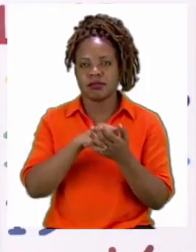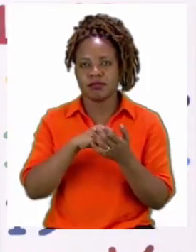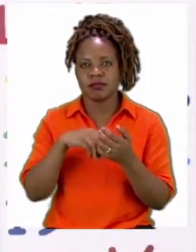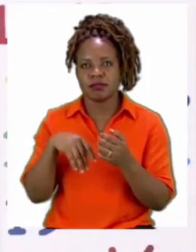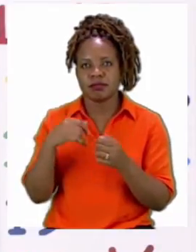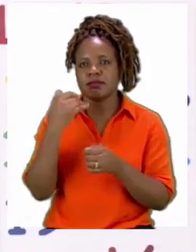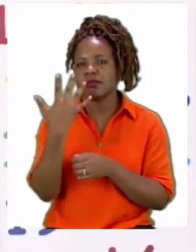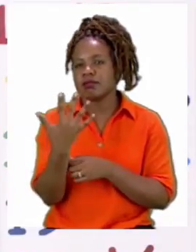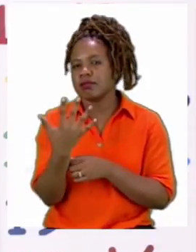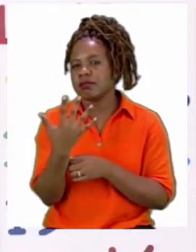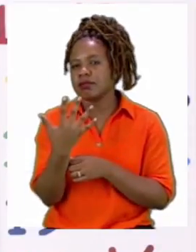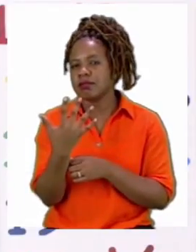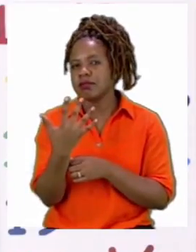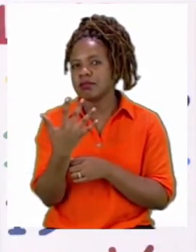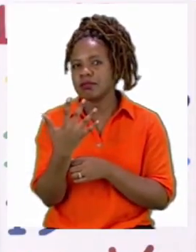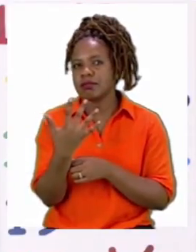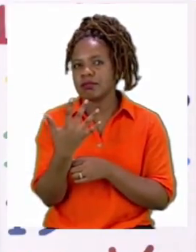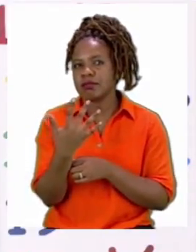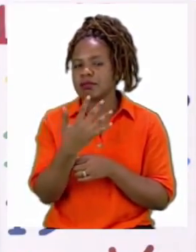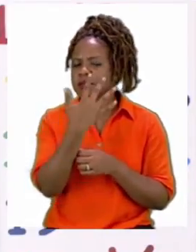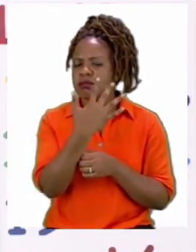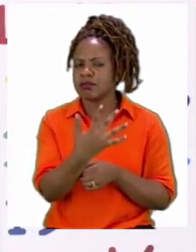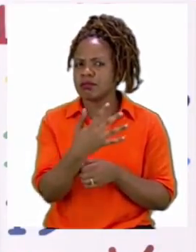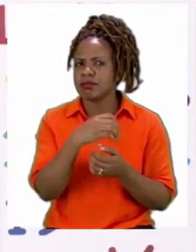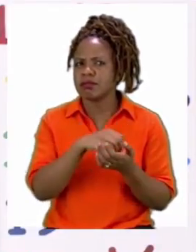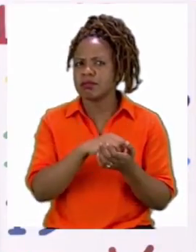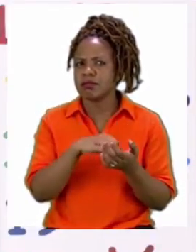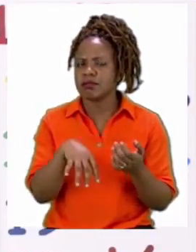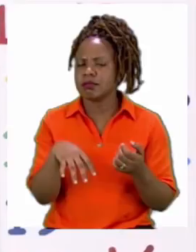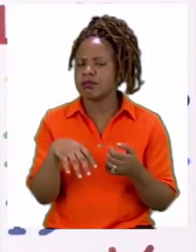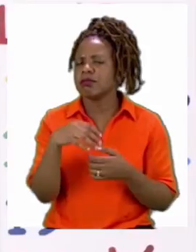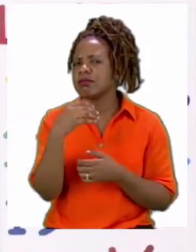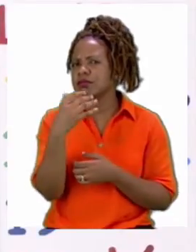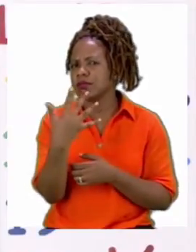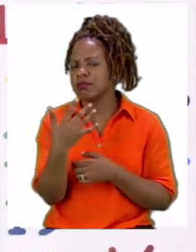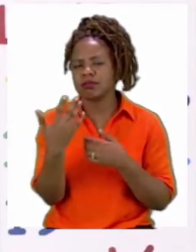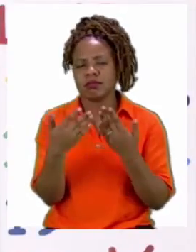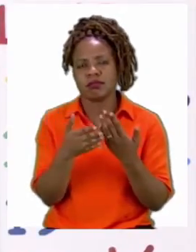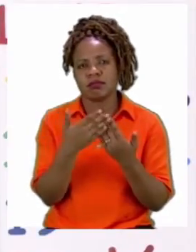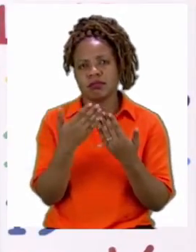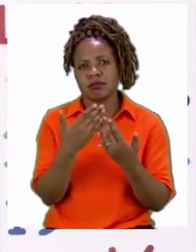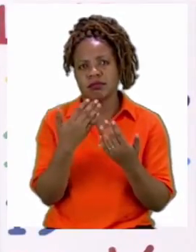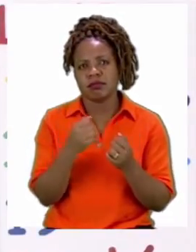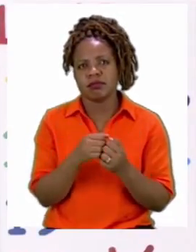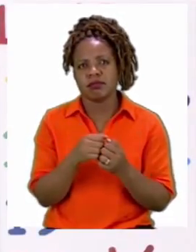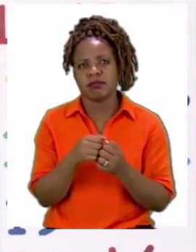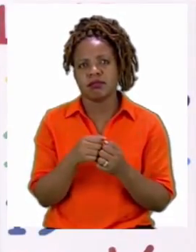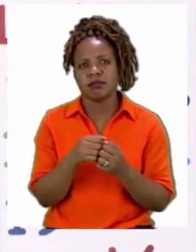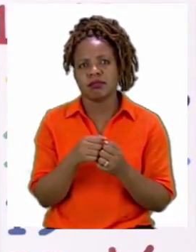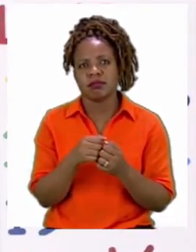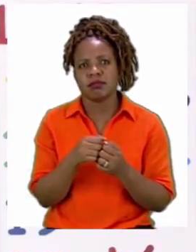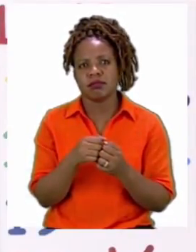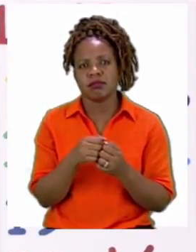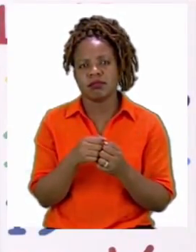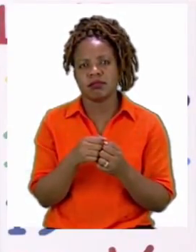minus 5. Now 5 minus 5 is very simple, boys and girls, because we have 5 and we take